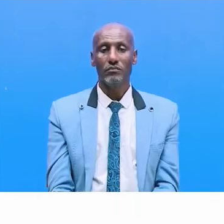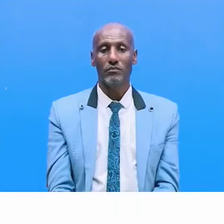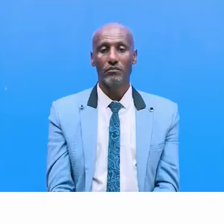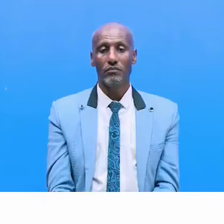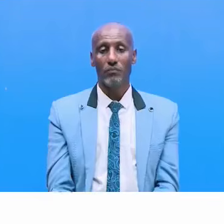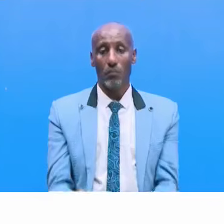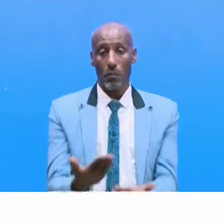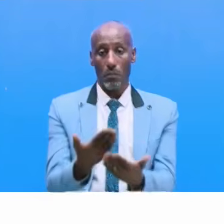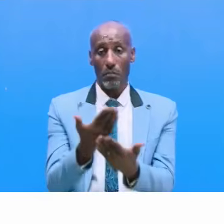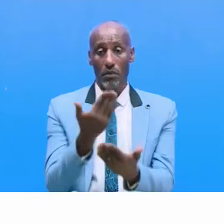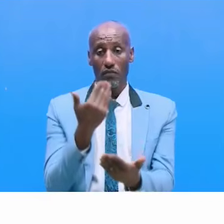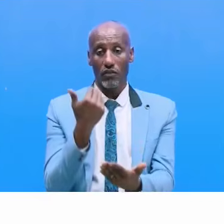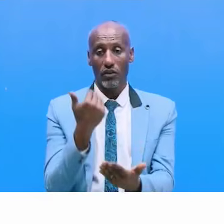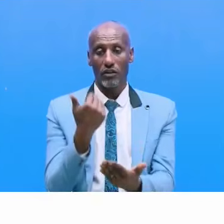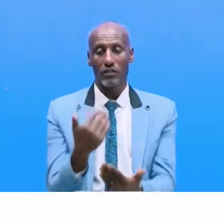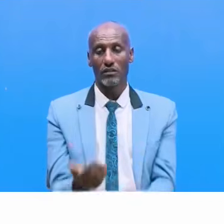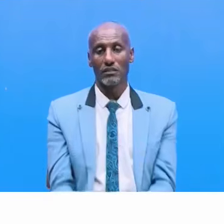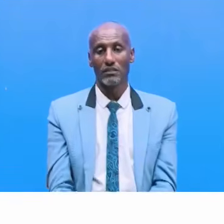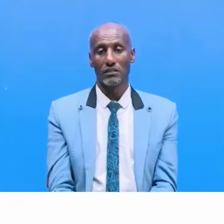before